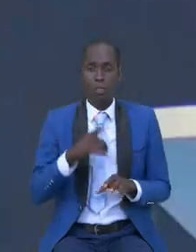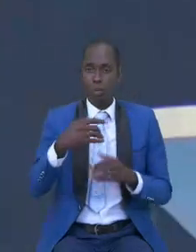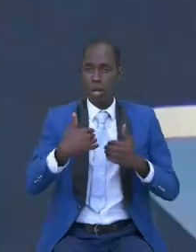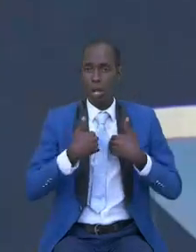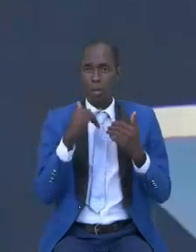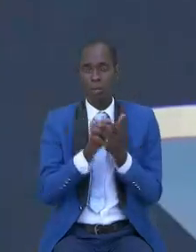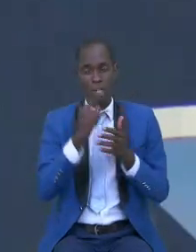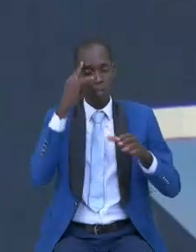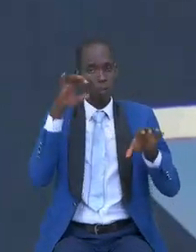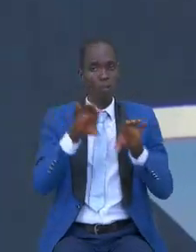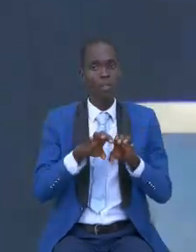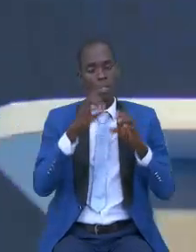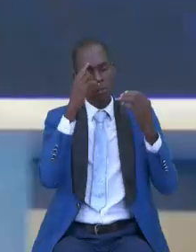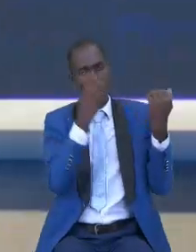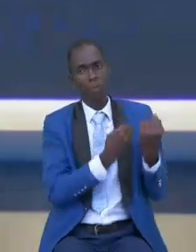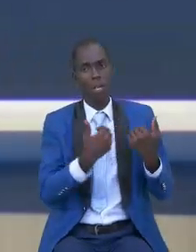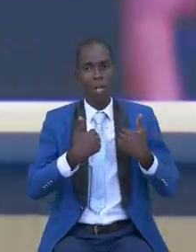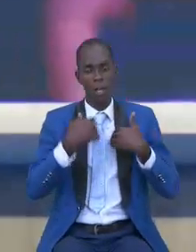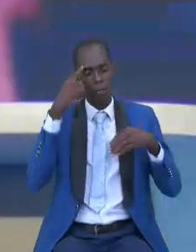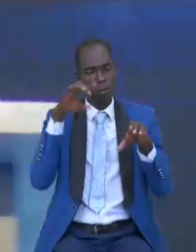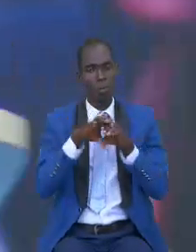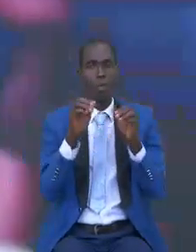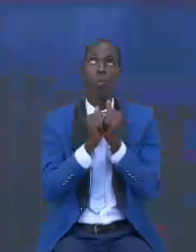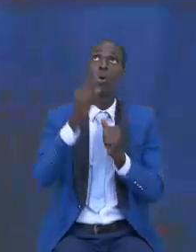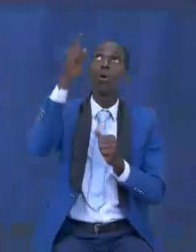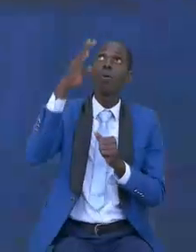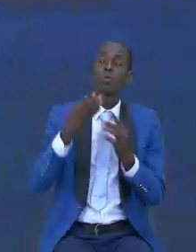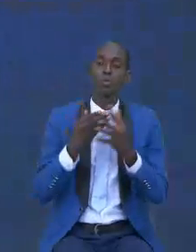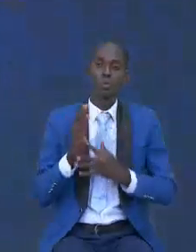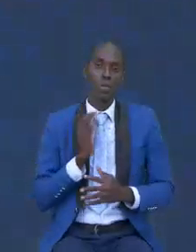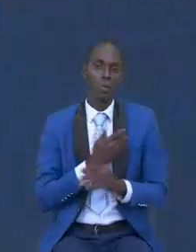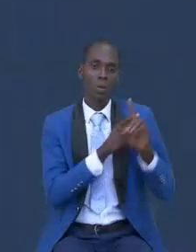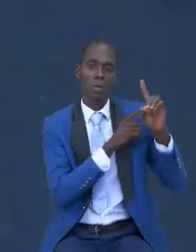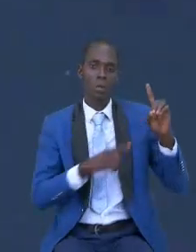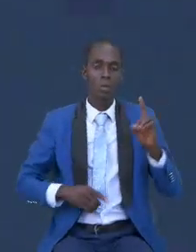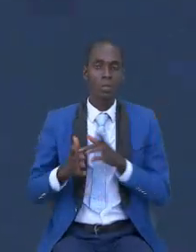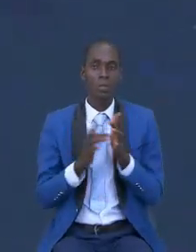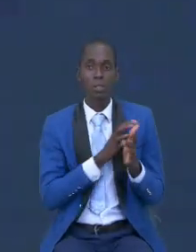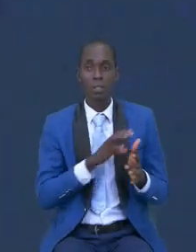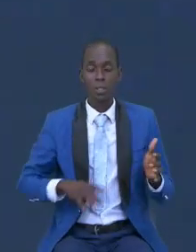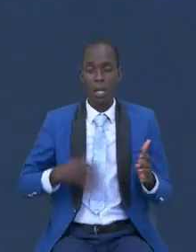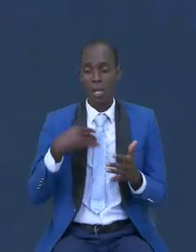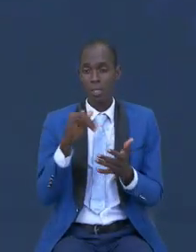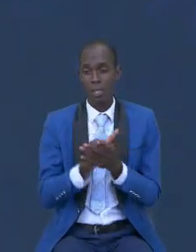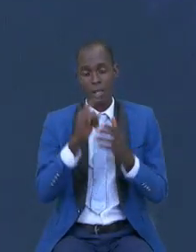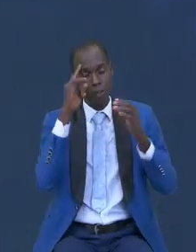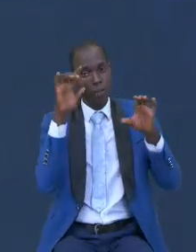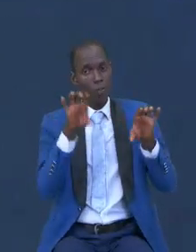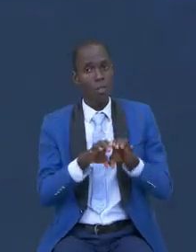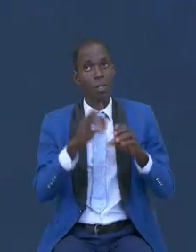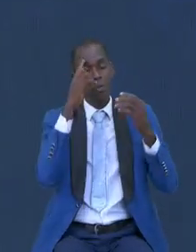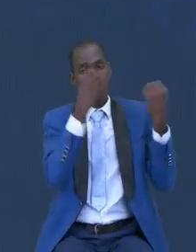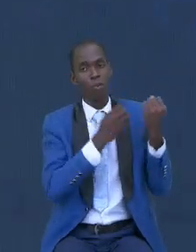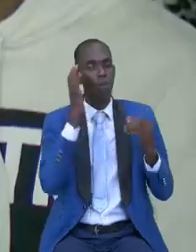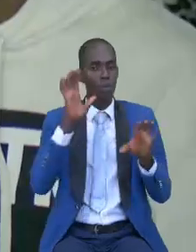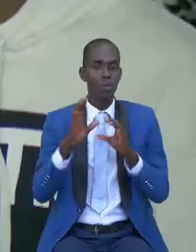have covenant with God through our Lord Jesus Christ. And that covenant faith will do something